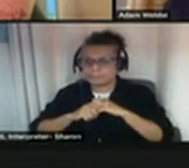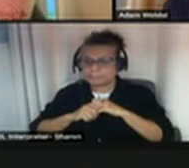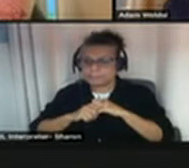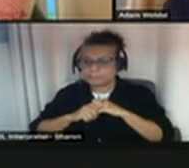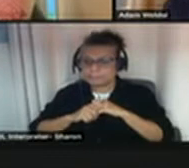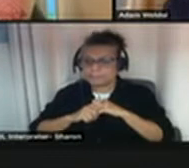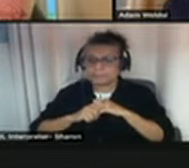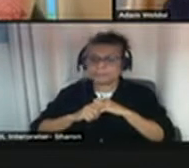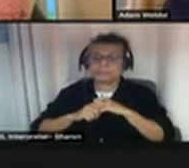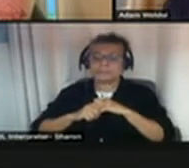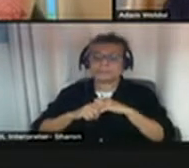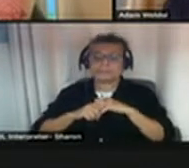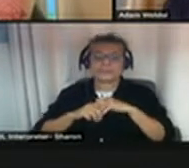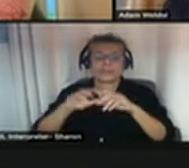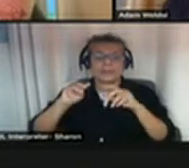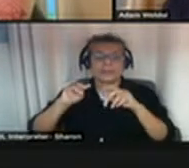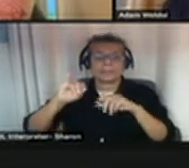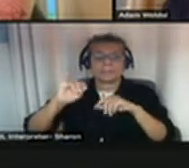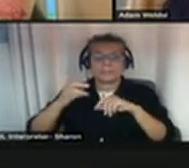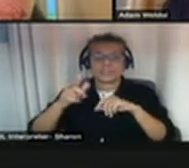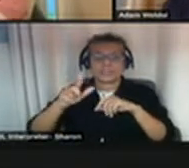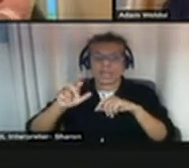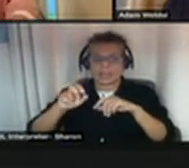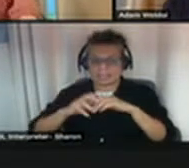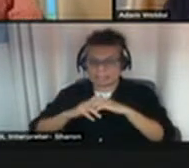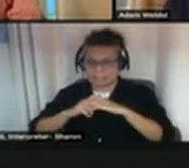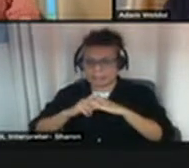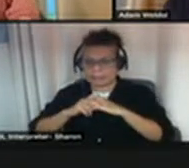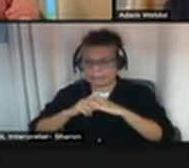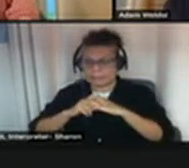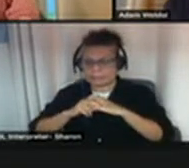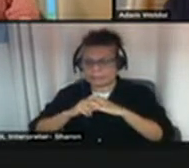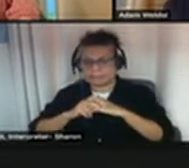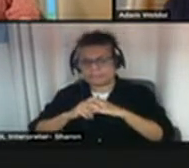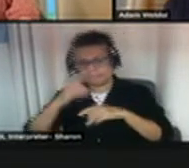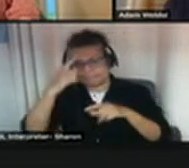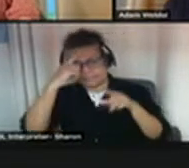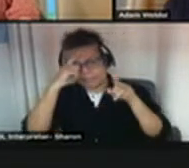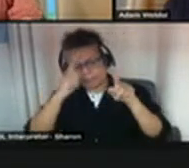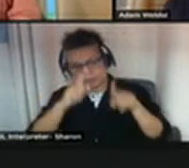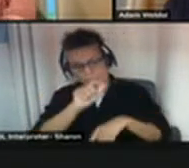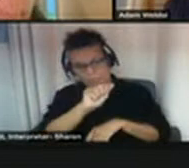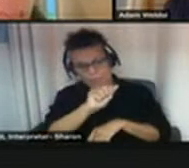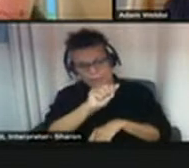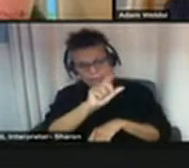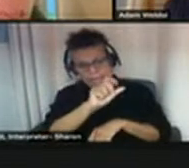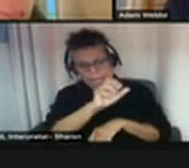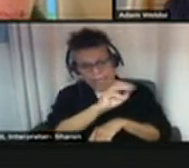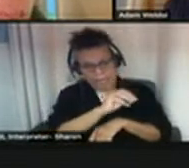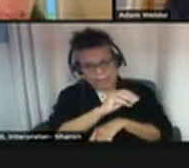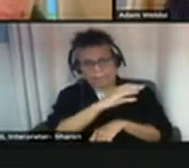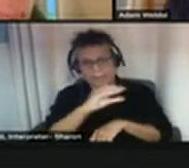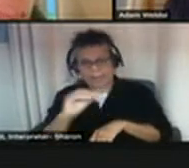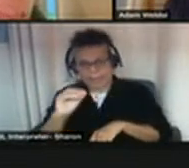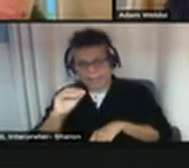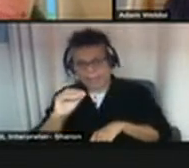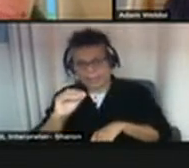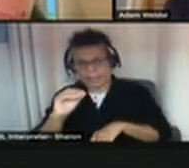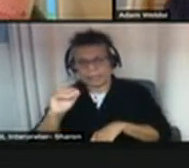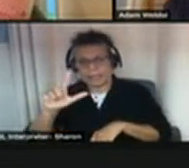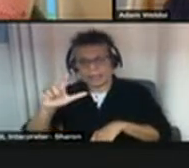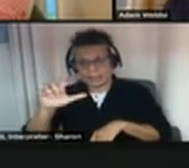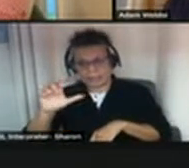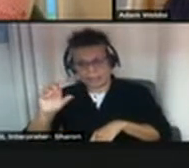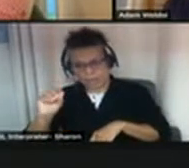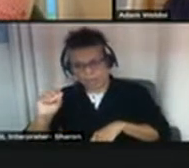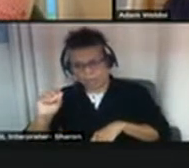Luong. What do you think? I'm in agreement with both Adam and Mr. Iovino. I think it